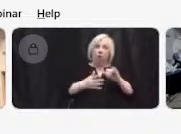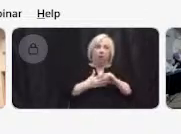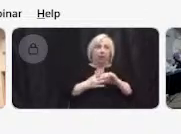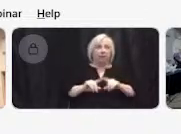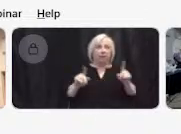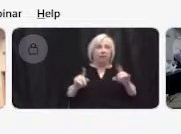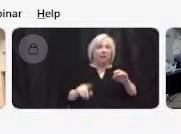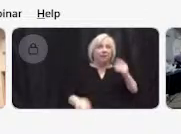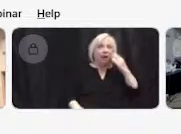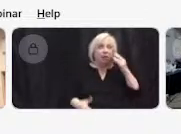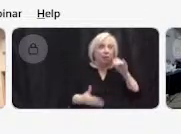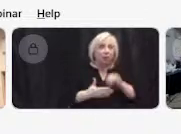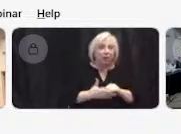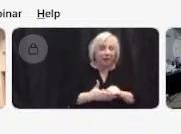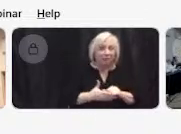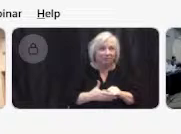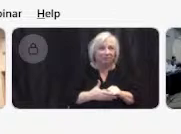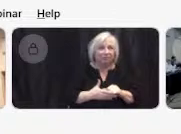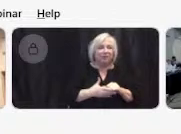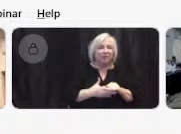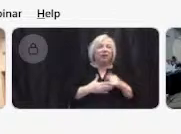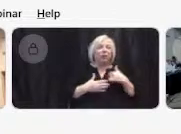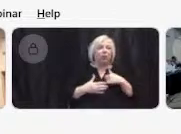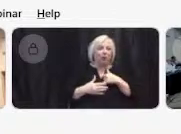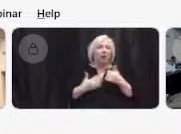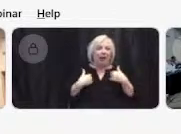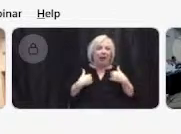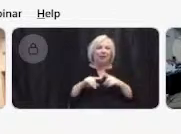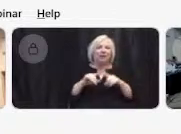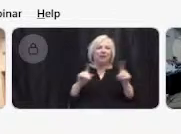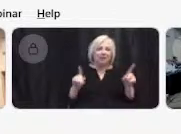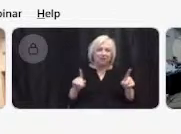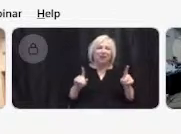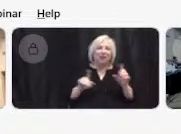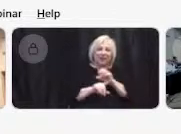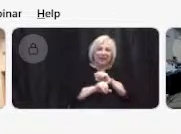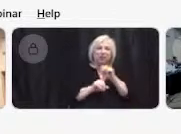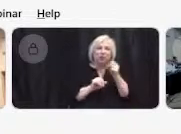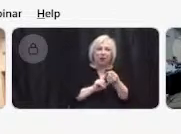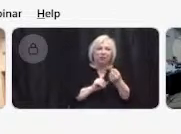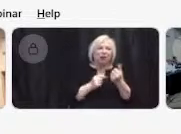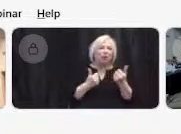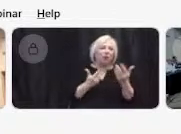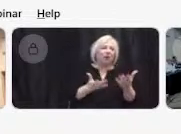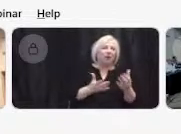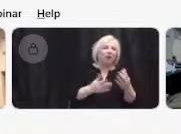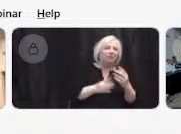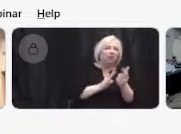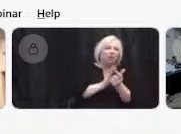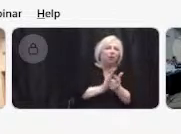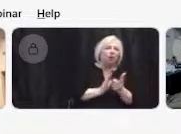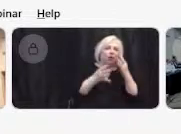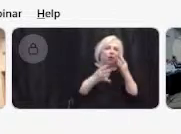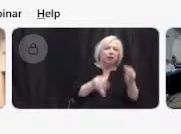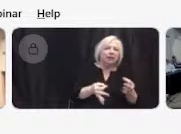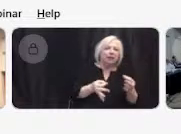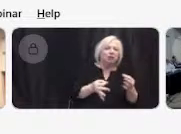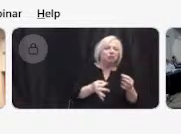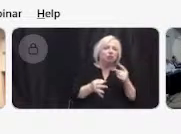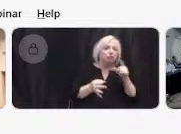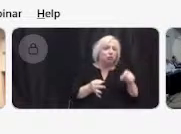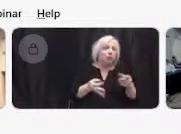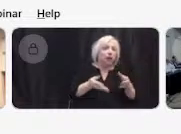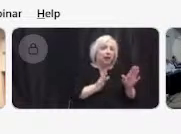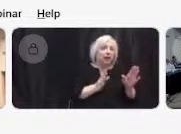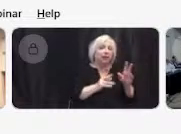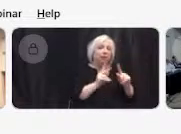If I would have known that, we would have had a different circumstances. I want to get council judgment. Should we let